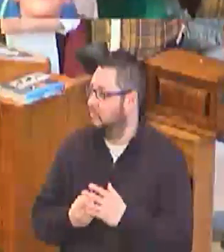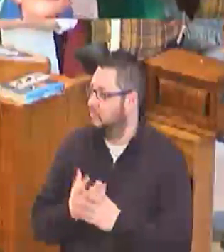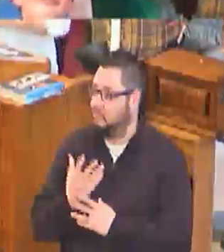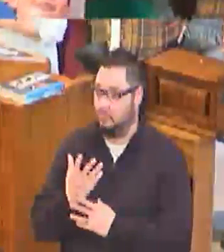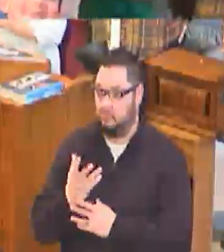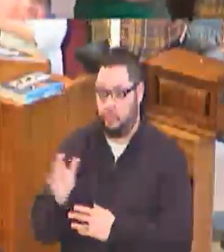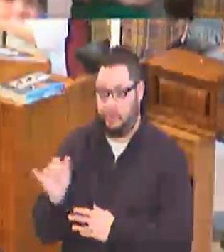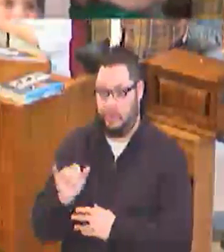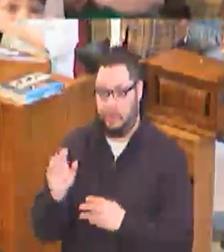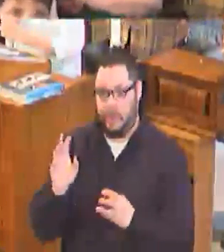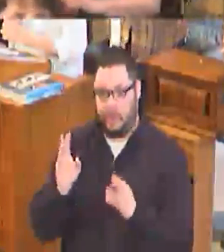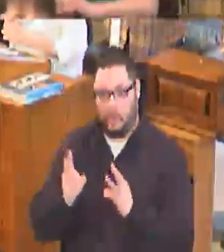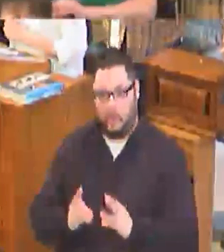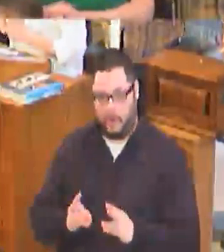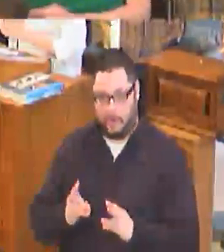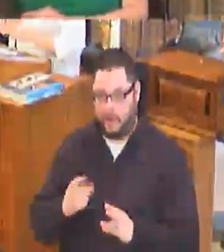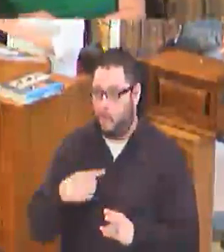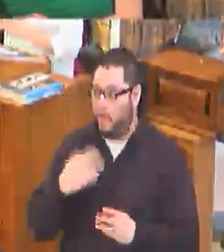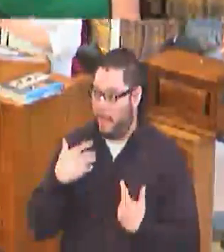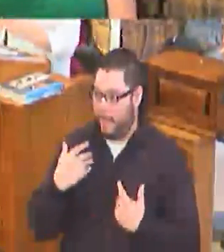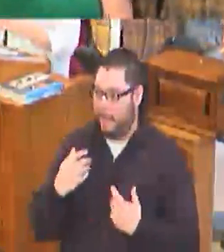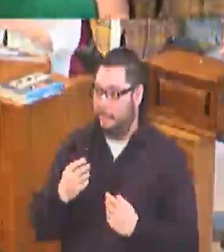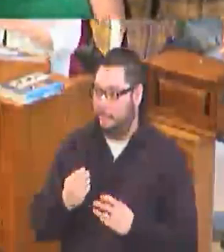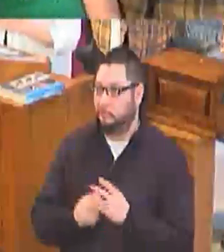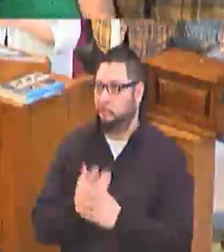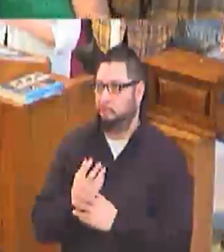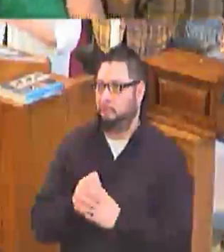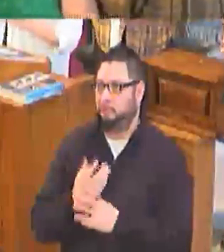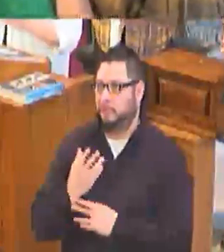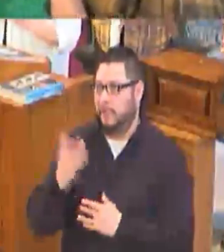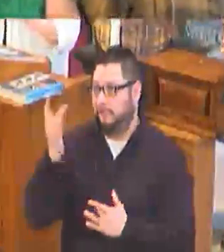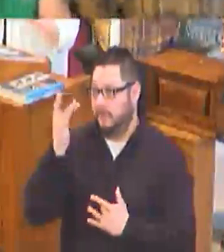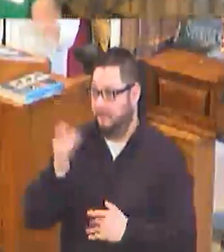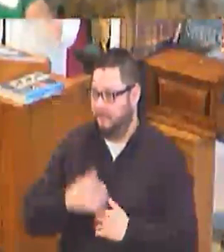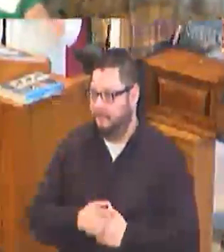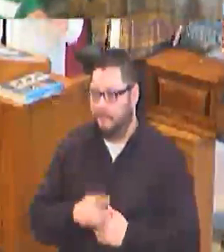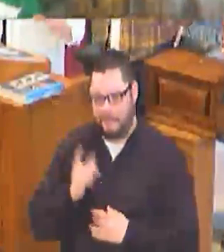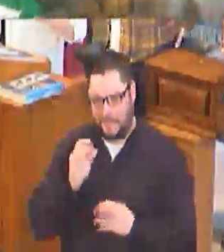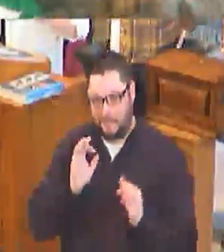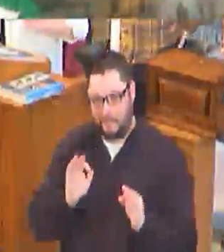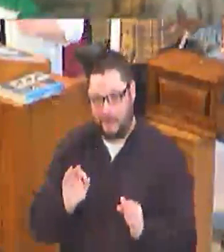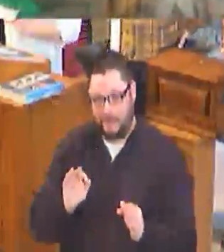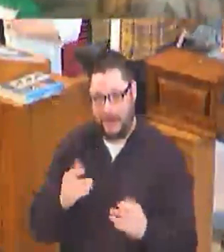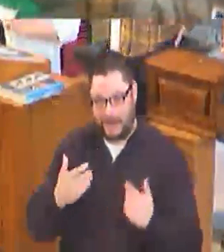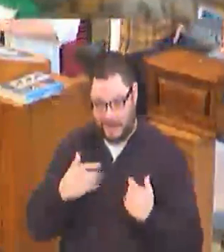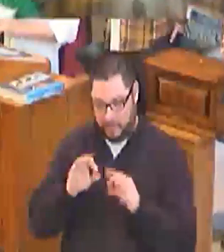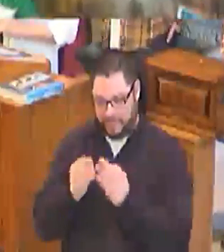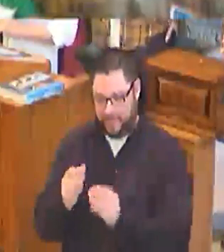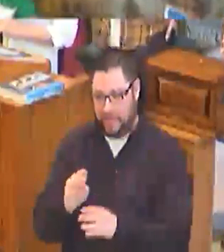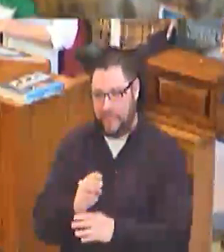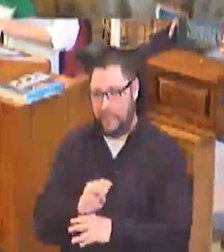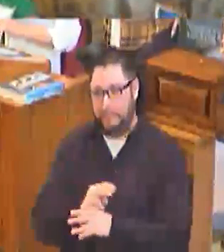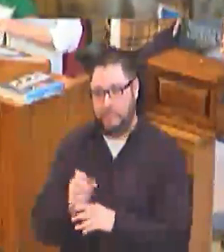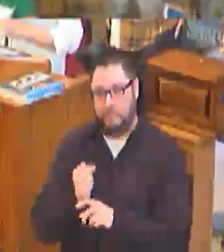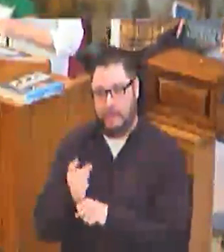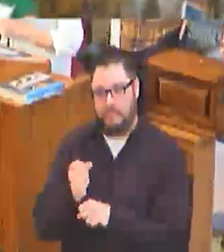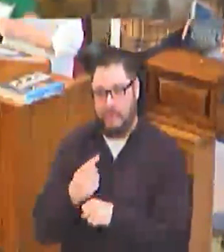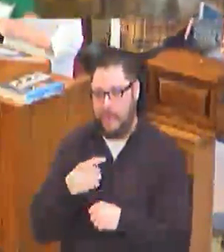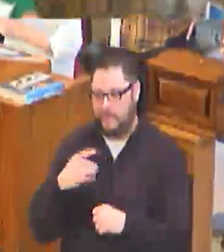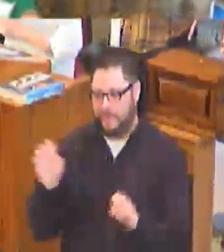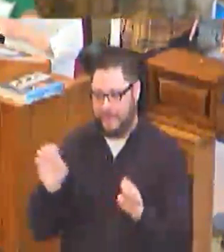Weather. I don't know about you, but I have spring fever. And it's just perfect because our Youth and Family Ministry every year hosts an